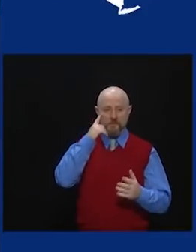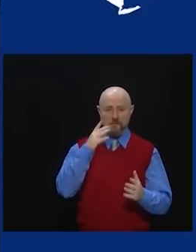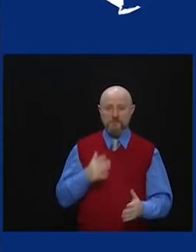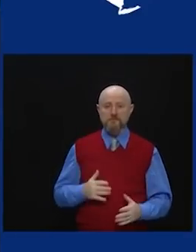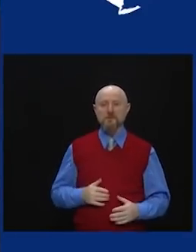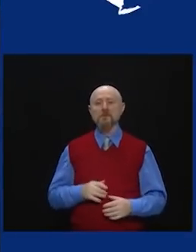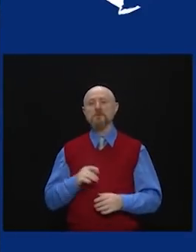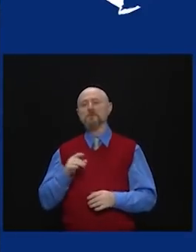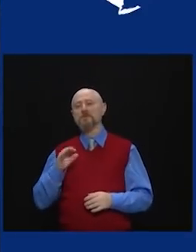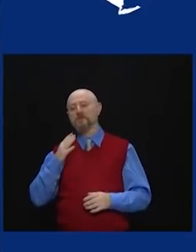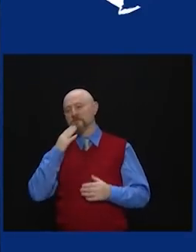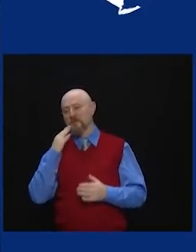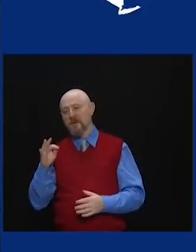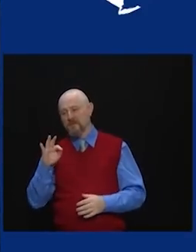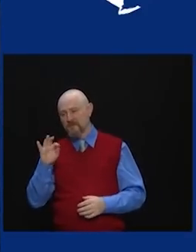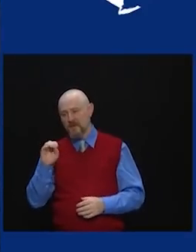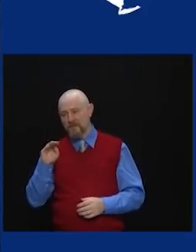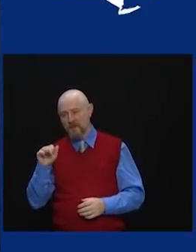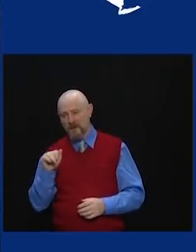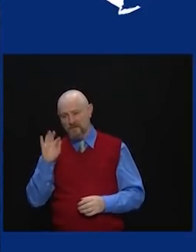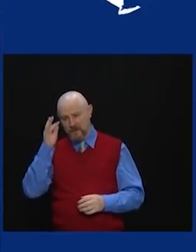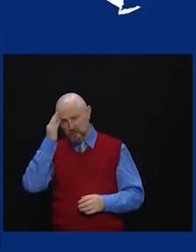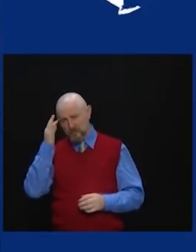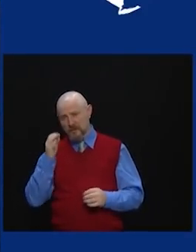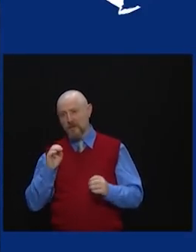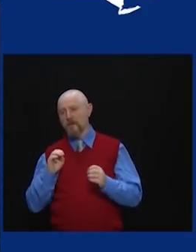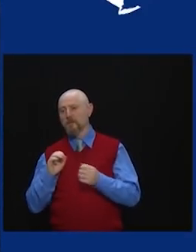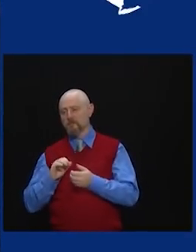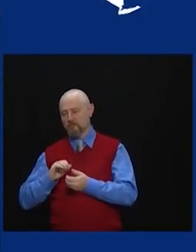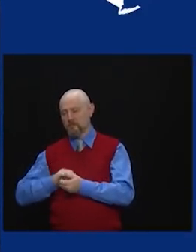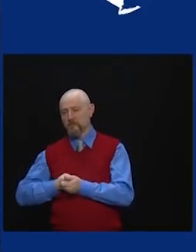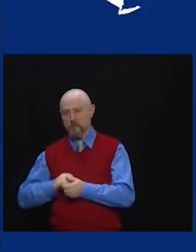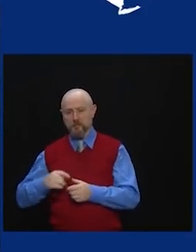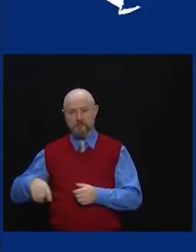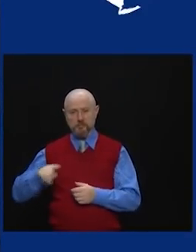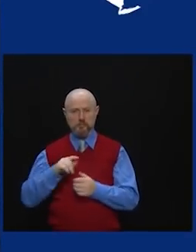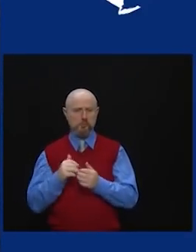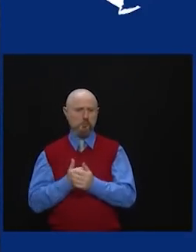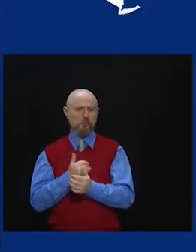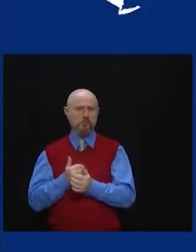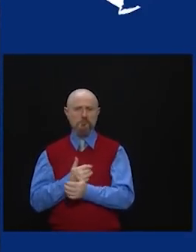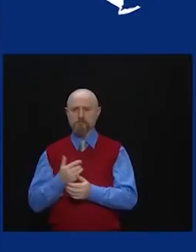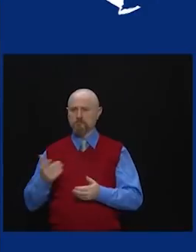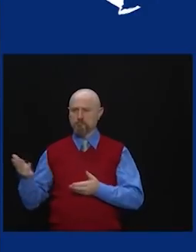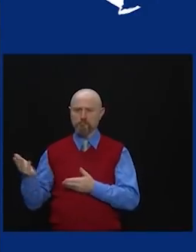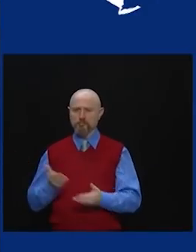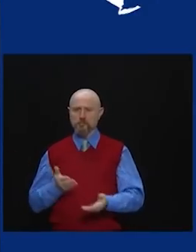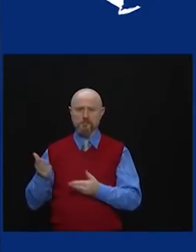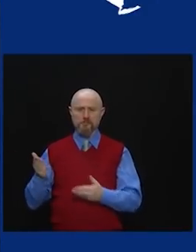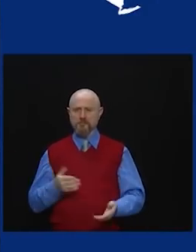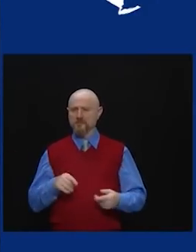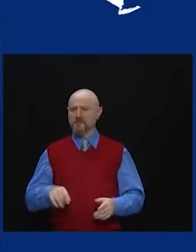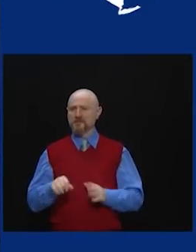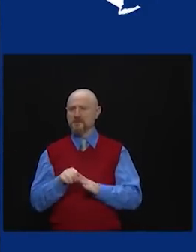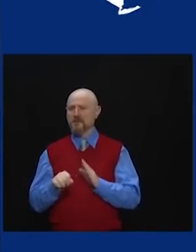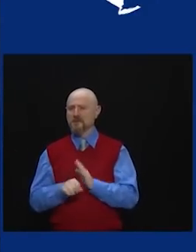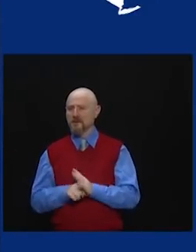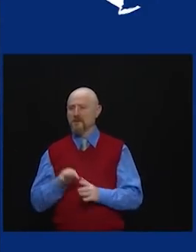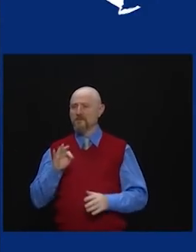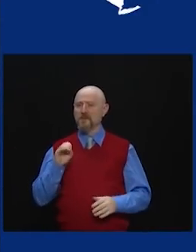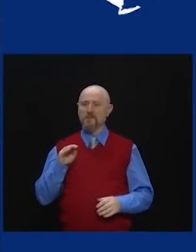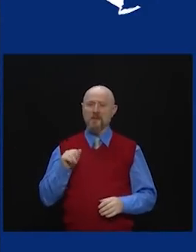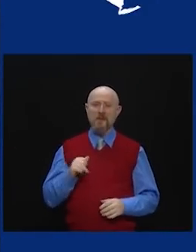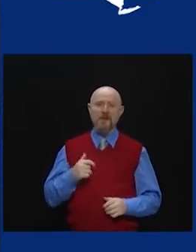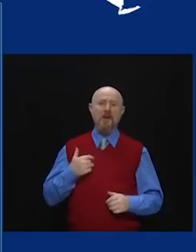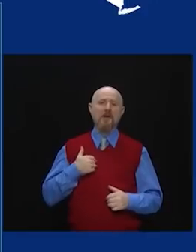These are new deployments into the state. FEMA will be deploying a 35-member disaster medical assistance team